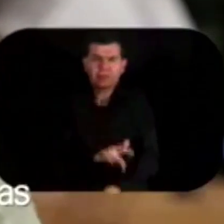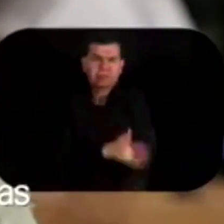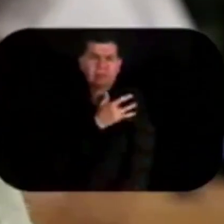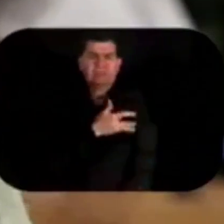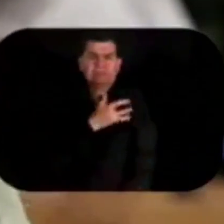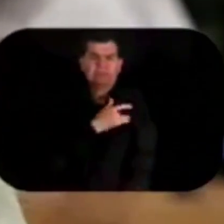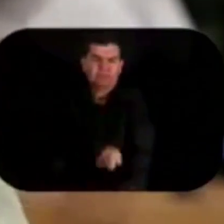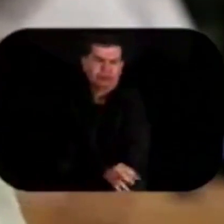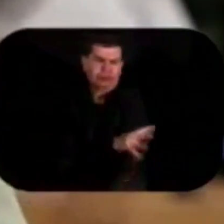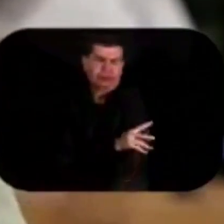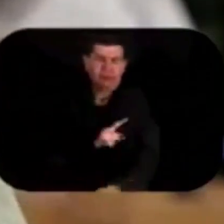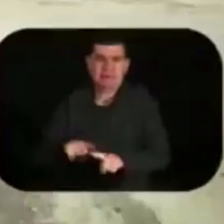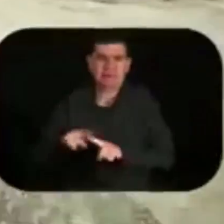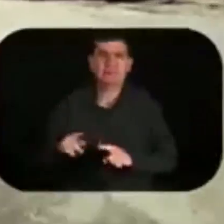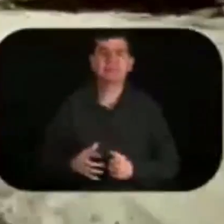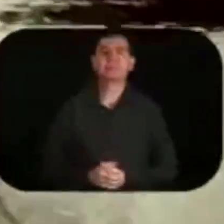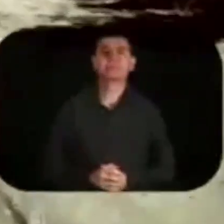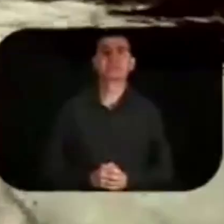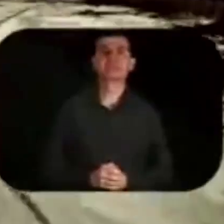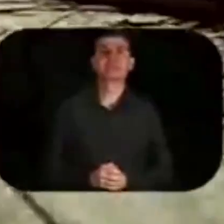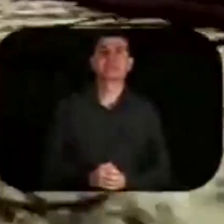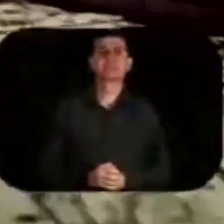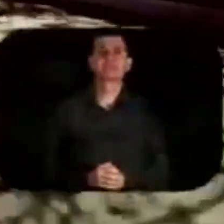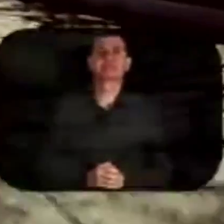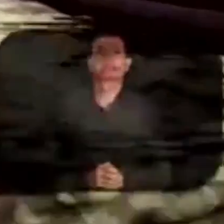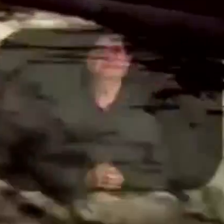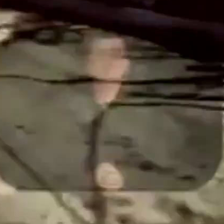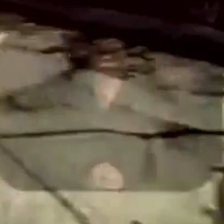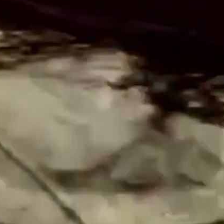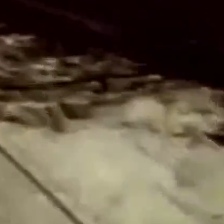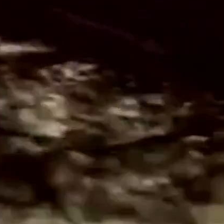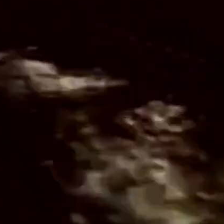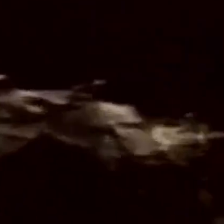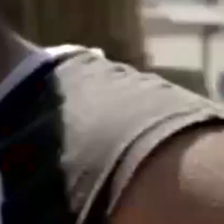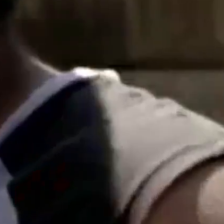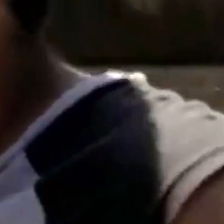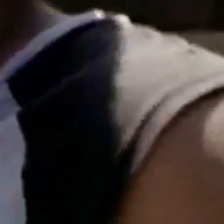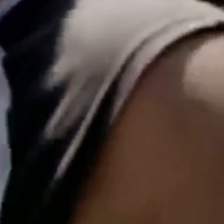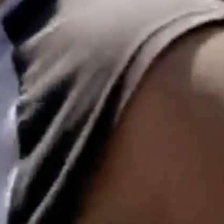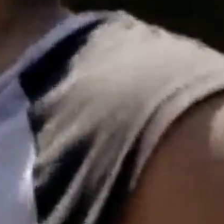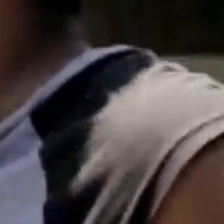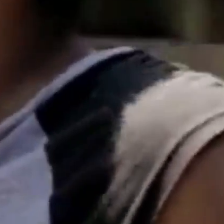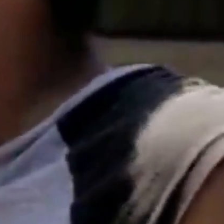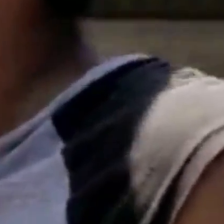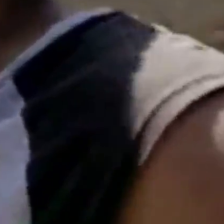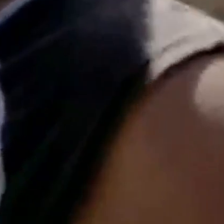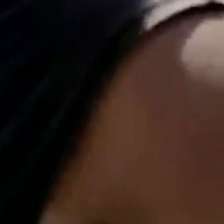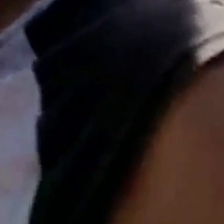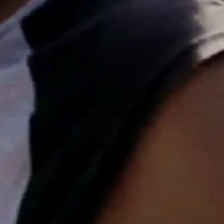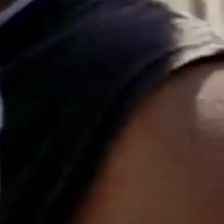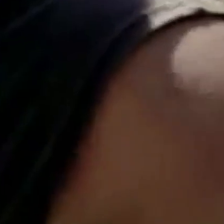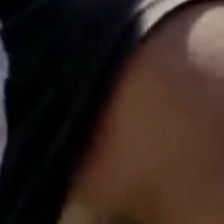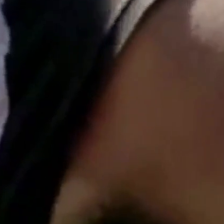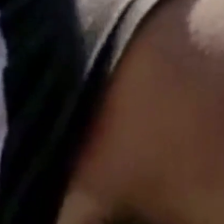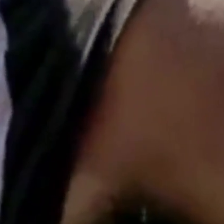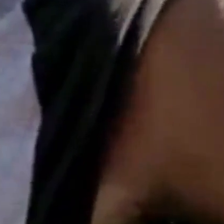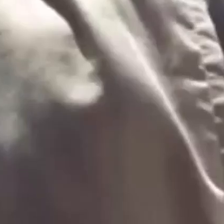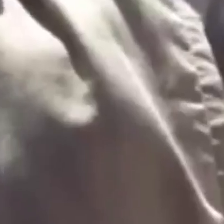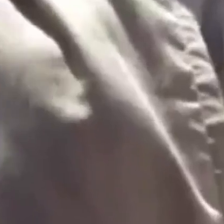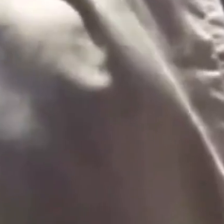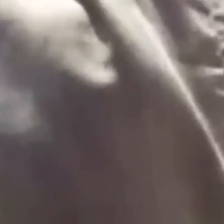use some contextual practices and give attention and perfection on her body